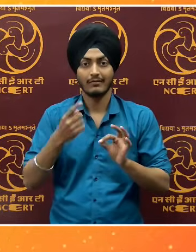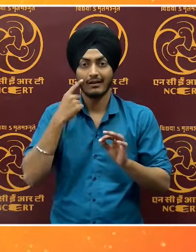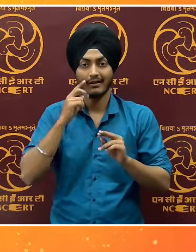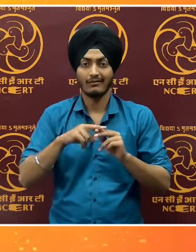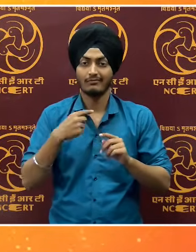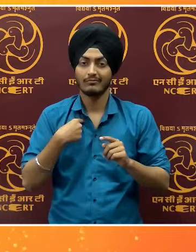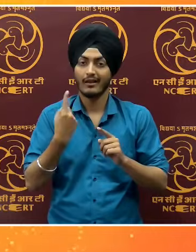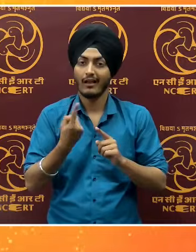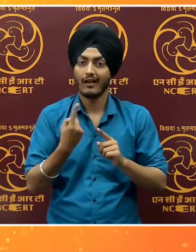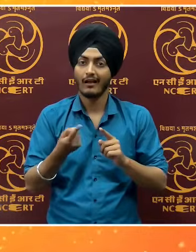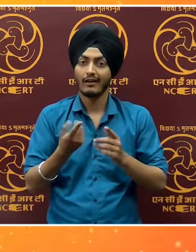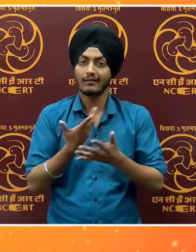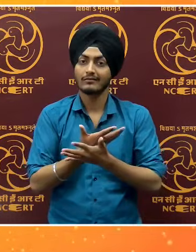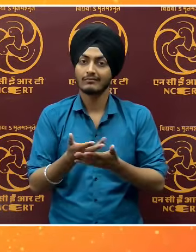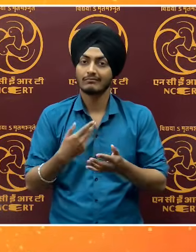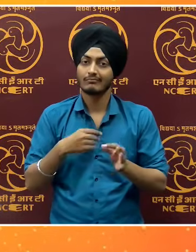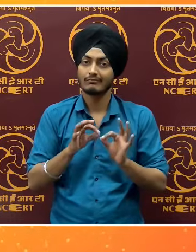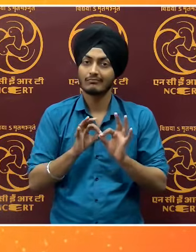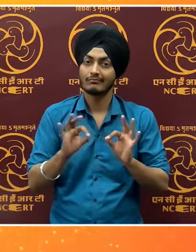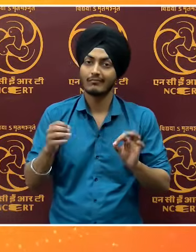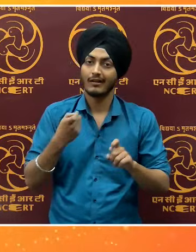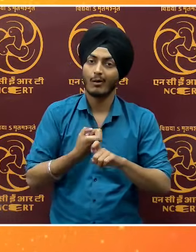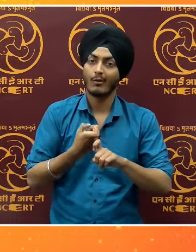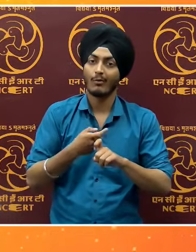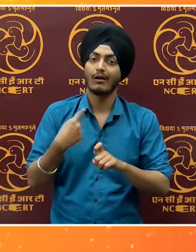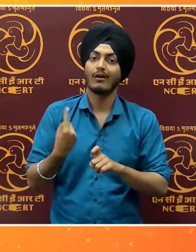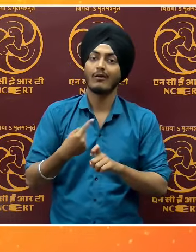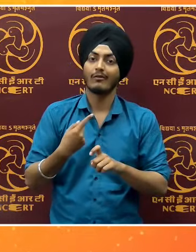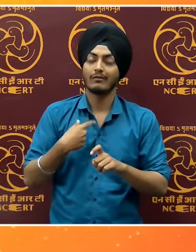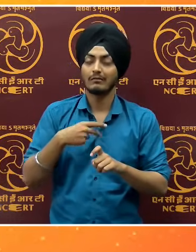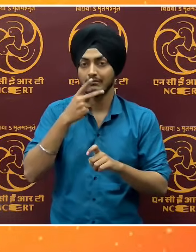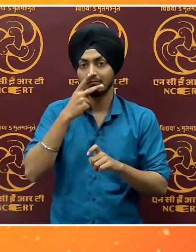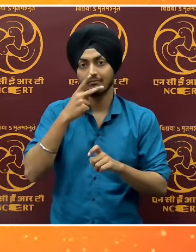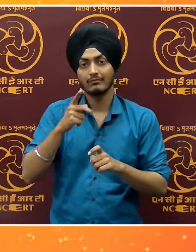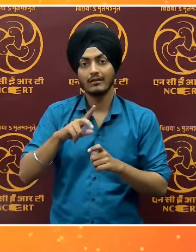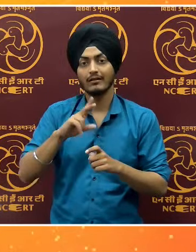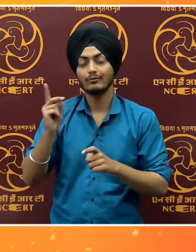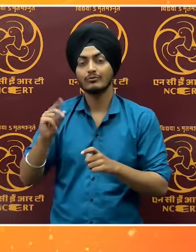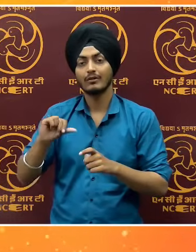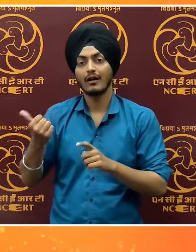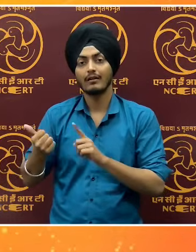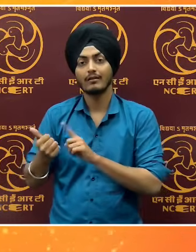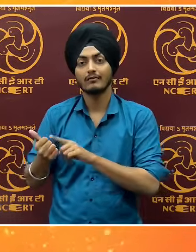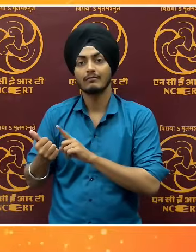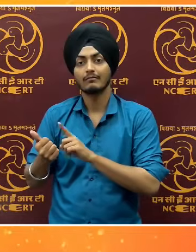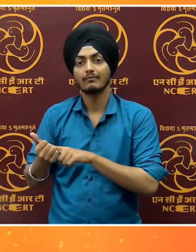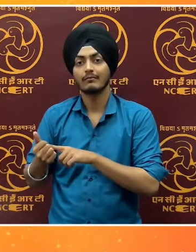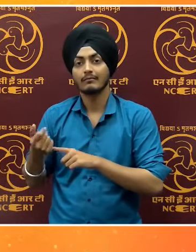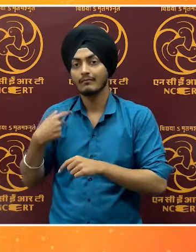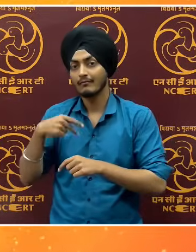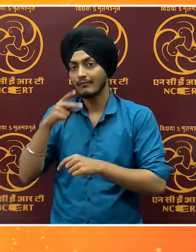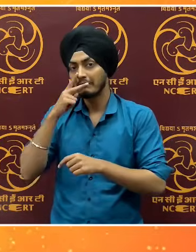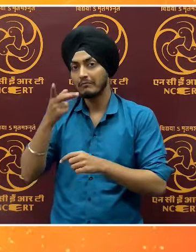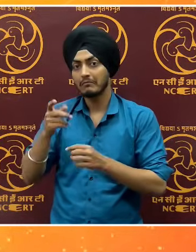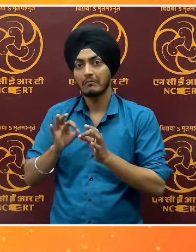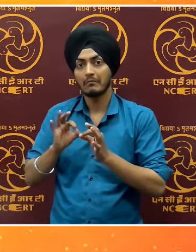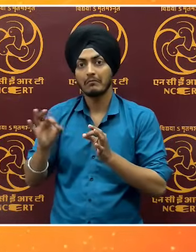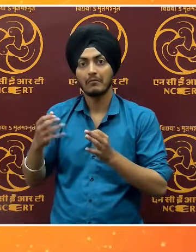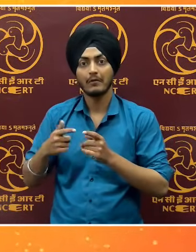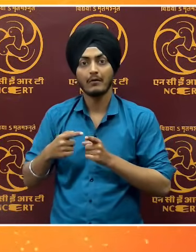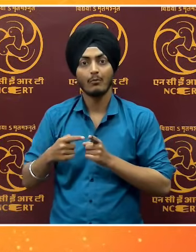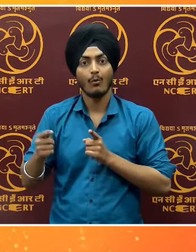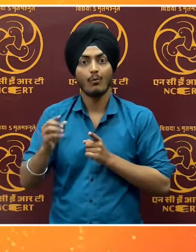with two dimension, one with a less thickness and another with some wider